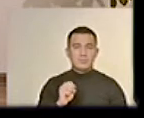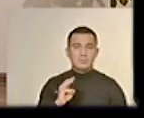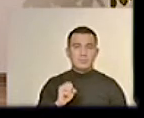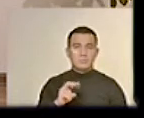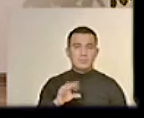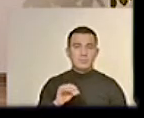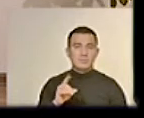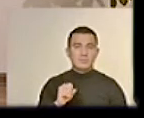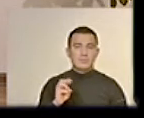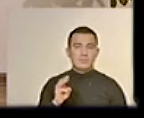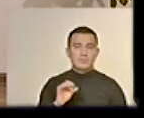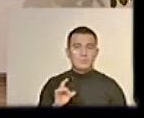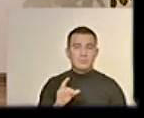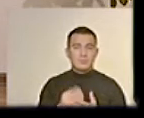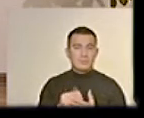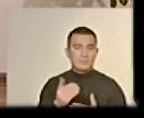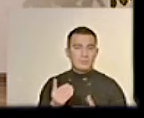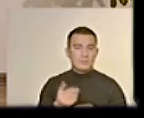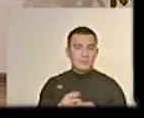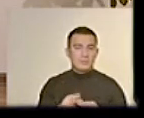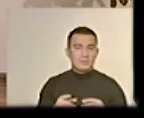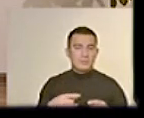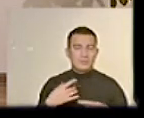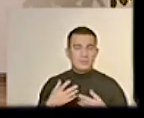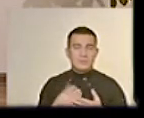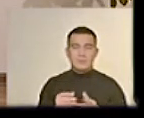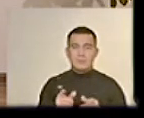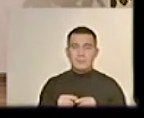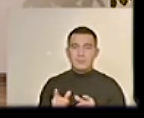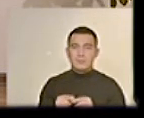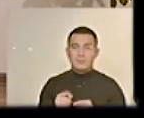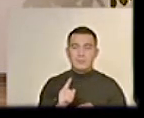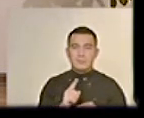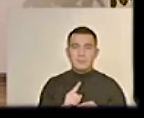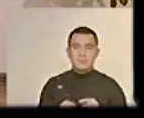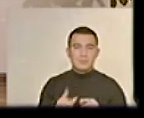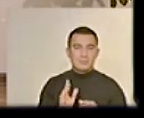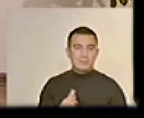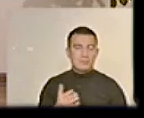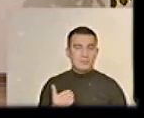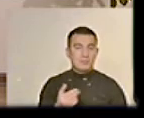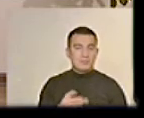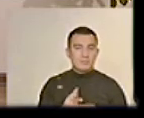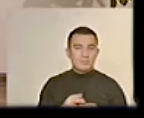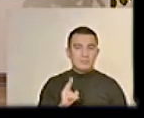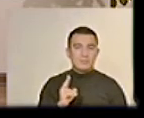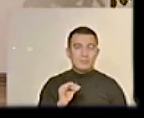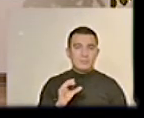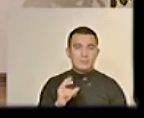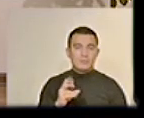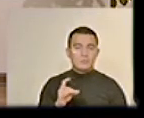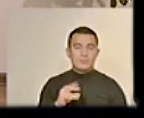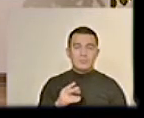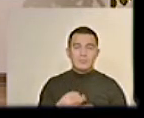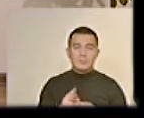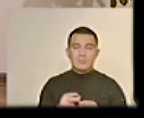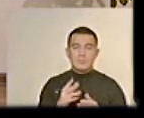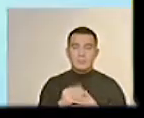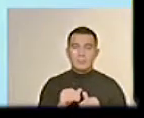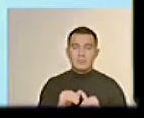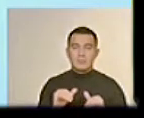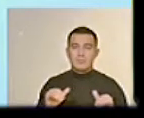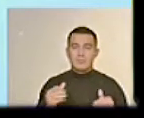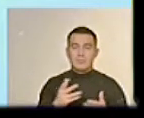ekanligi. Aynan katalizator reaksiya jarayonini tezlashtirib va kislorodni hosil bo'lish jarayonini ko'paytirib beruvchi